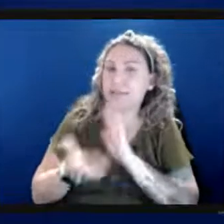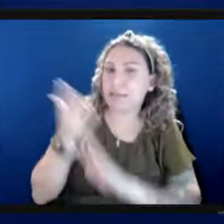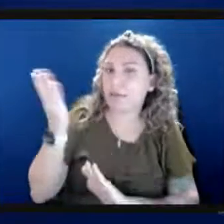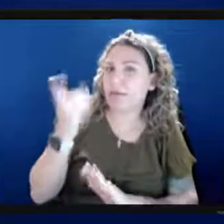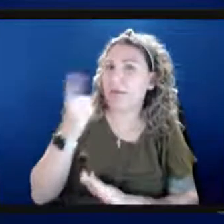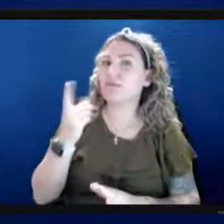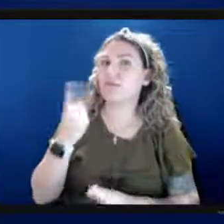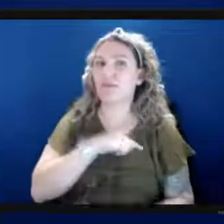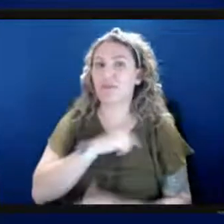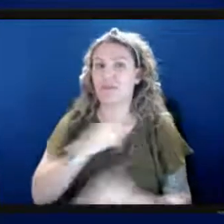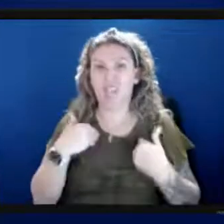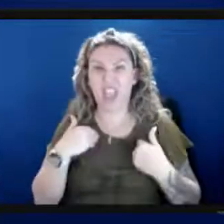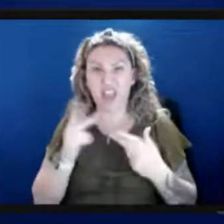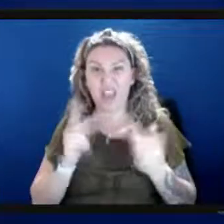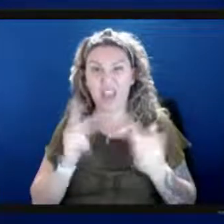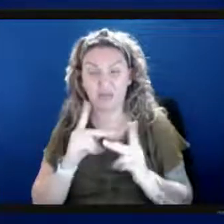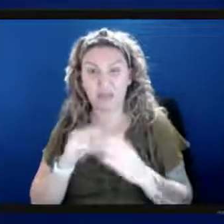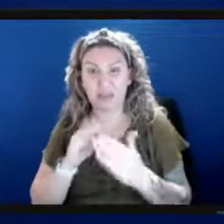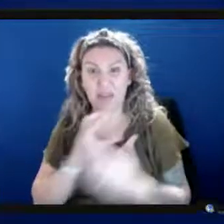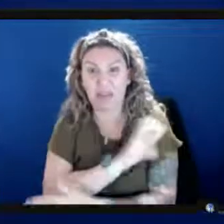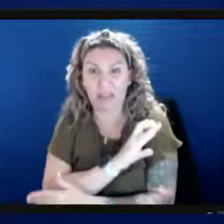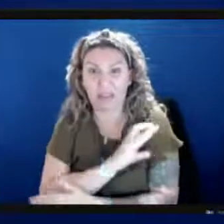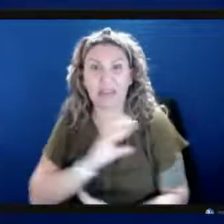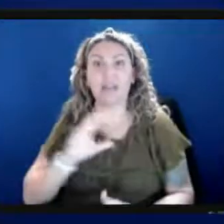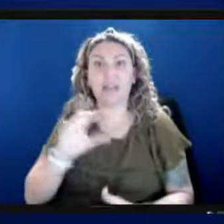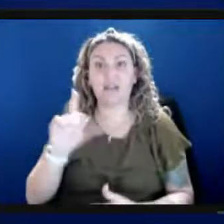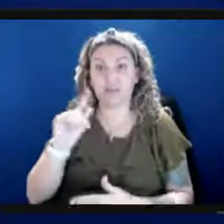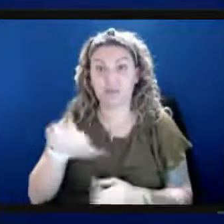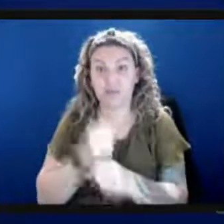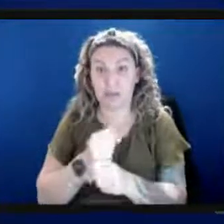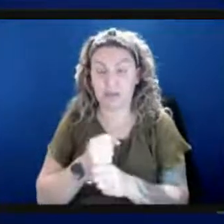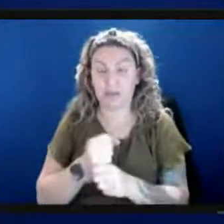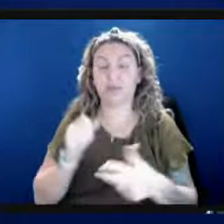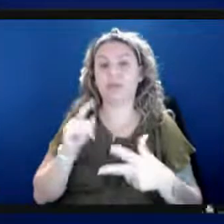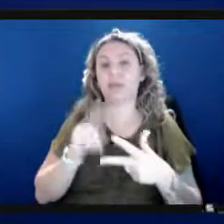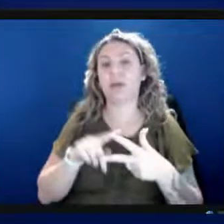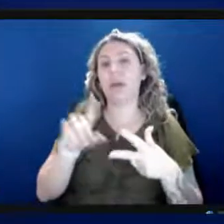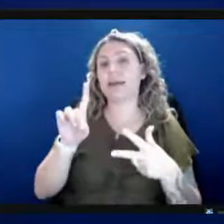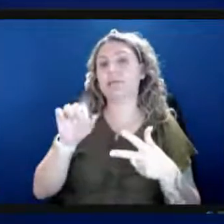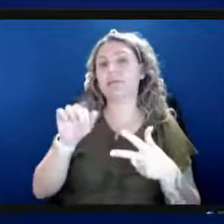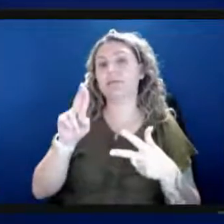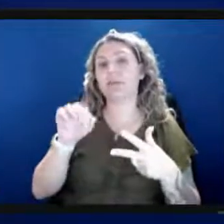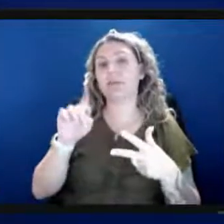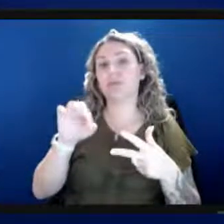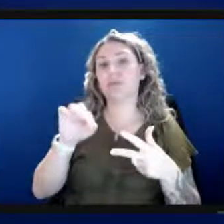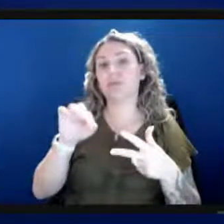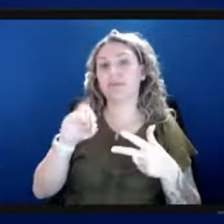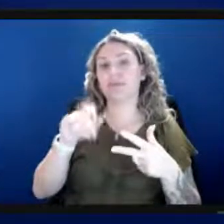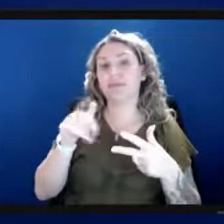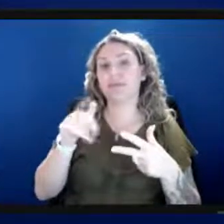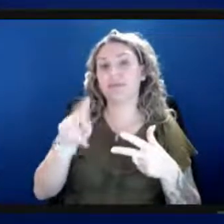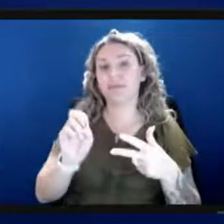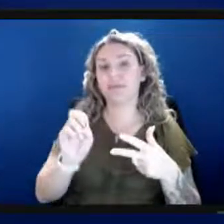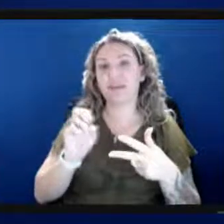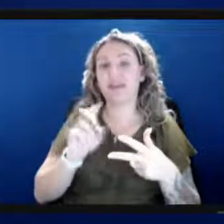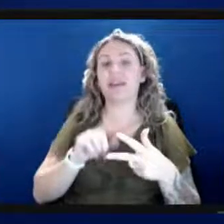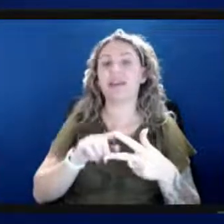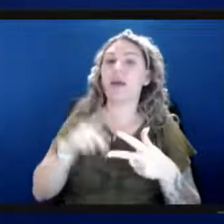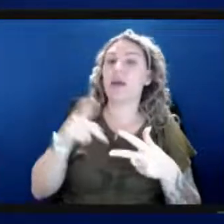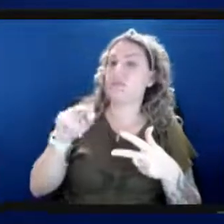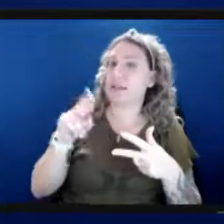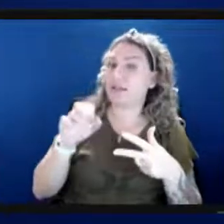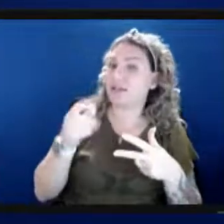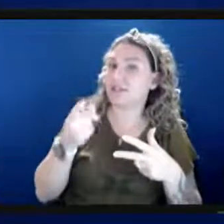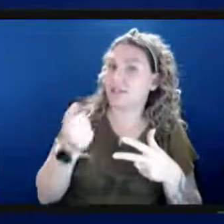clinic. The second medication is called buprenorphine. Fancy word for it, or the trade name for it, is Suboxone, popularly known as